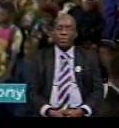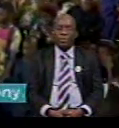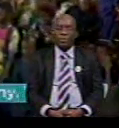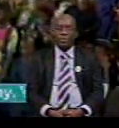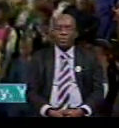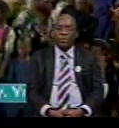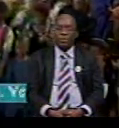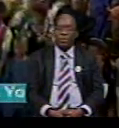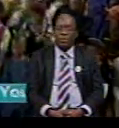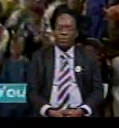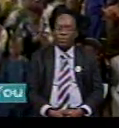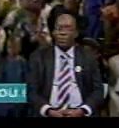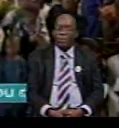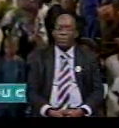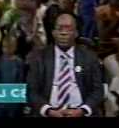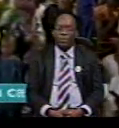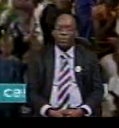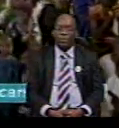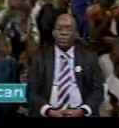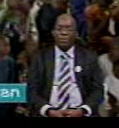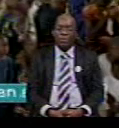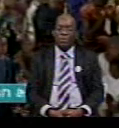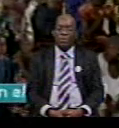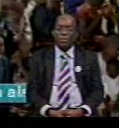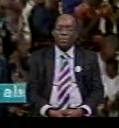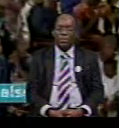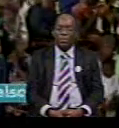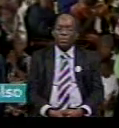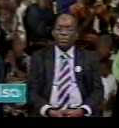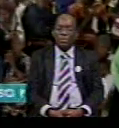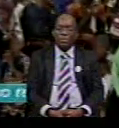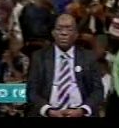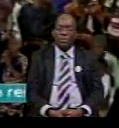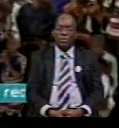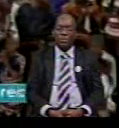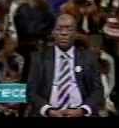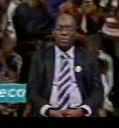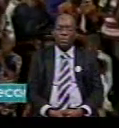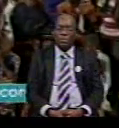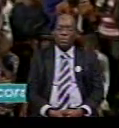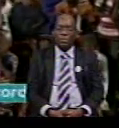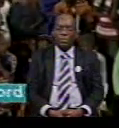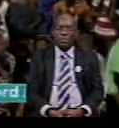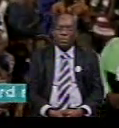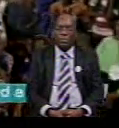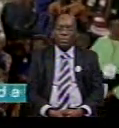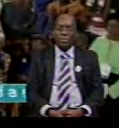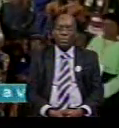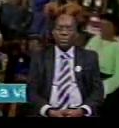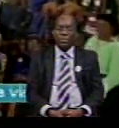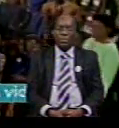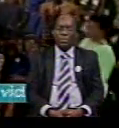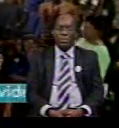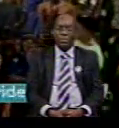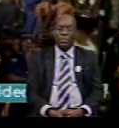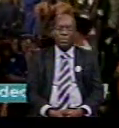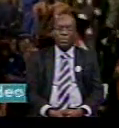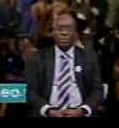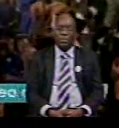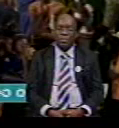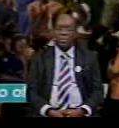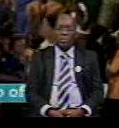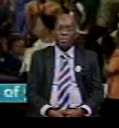would have to grab the ground. Until about 3 days ago, when her child informed her of our